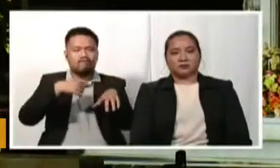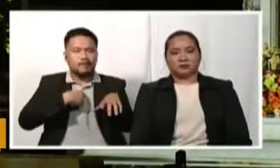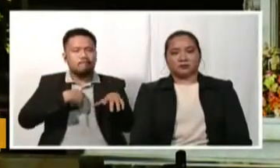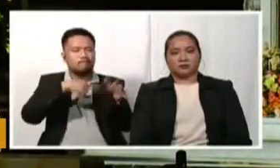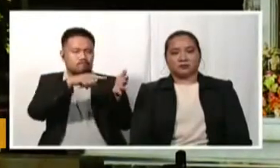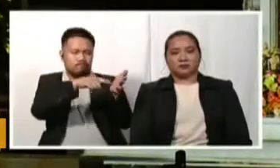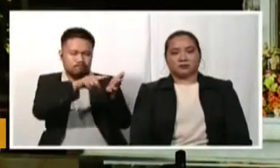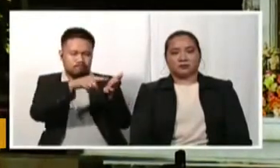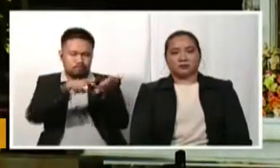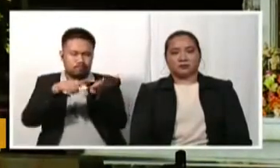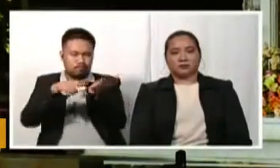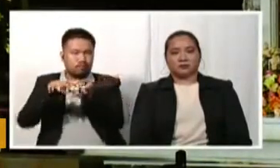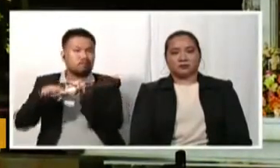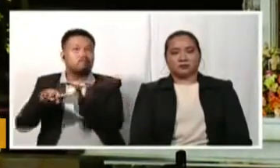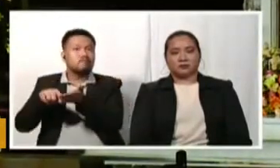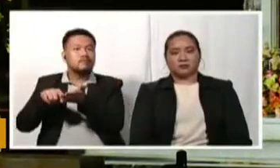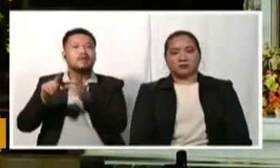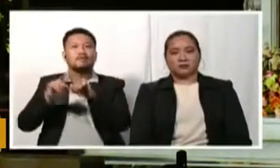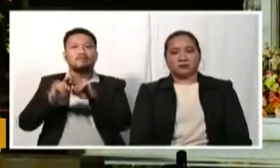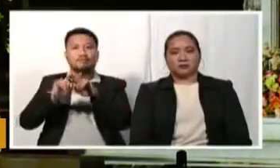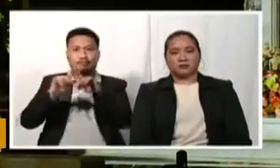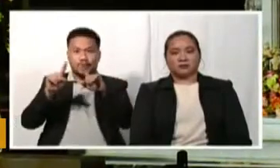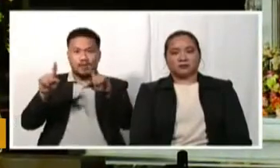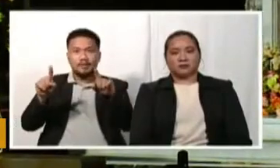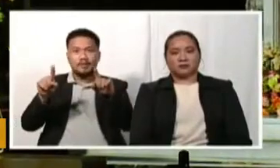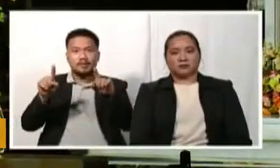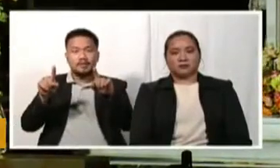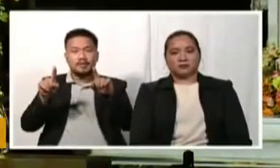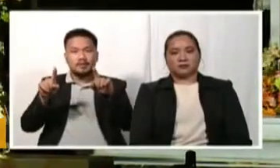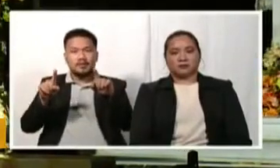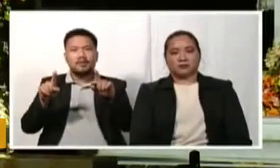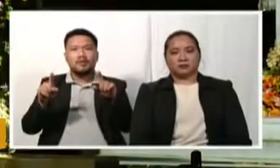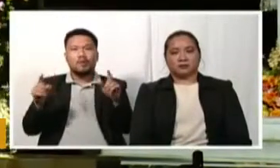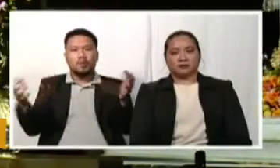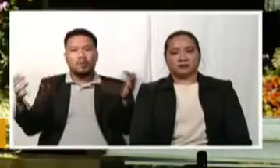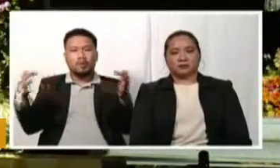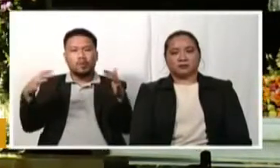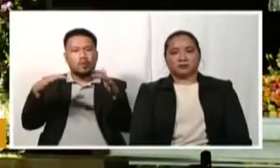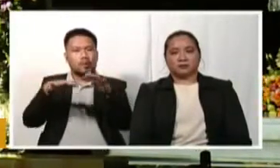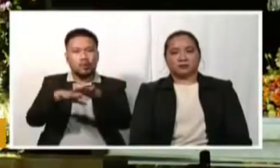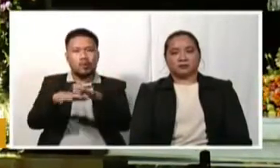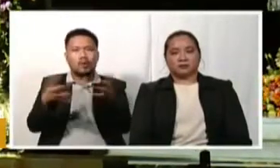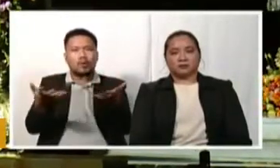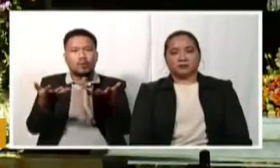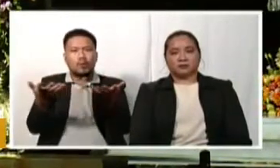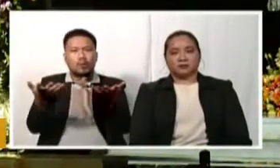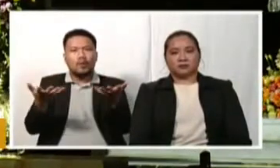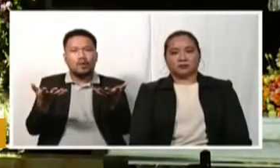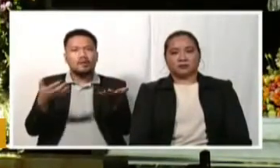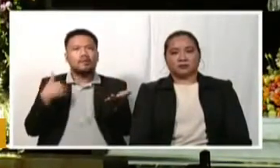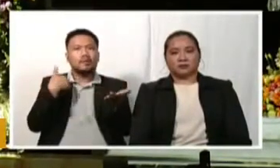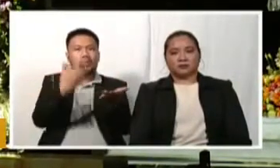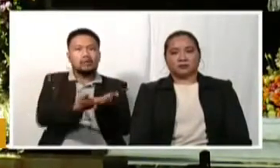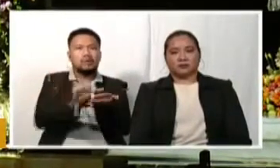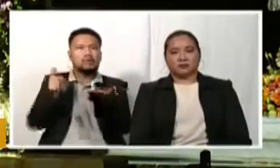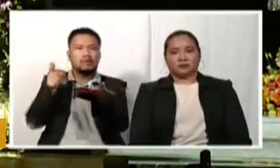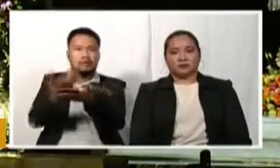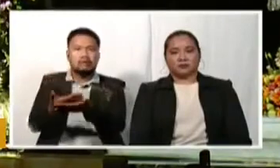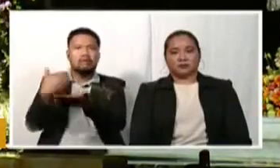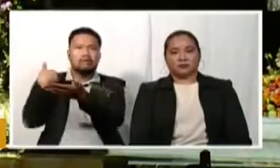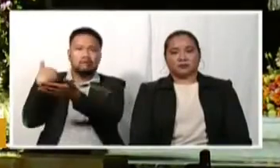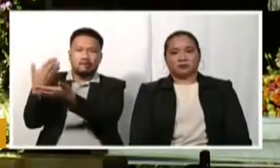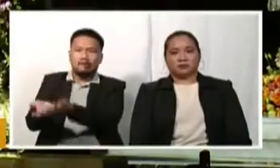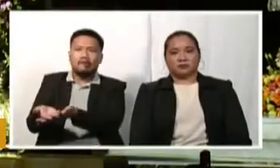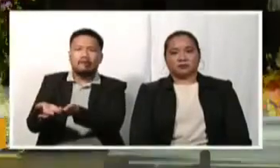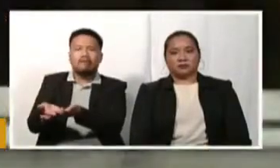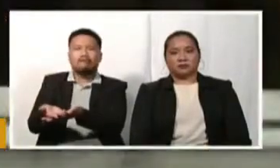But when they came among the nations, wherever they came, they served to profane my